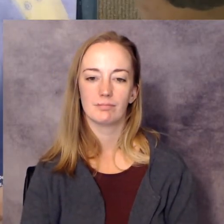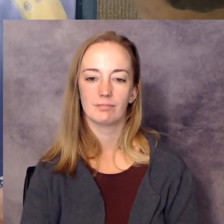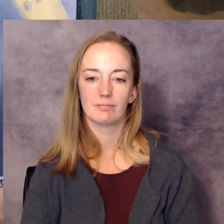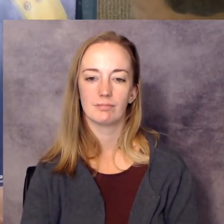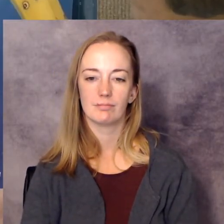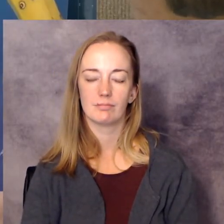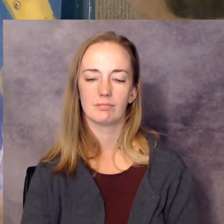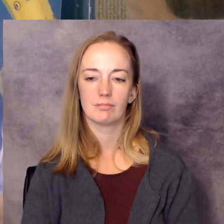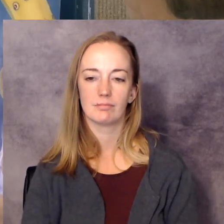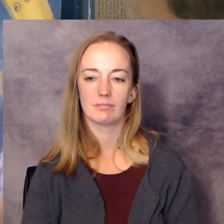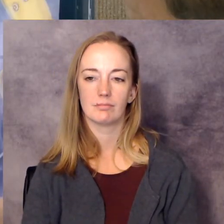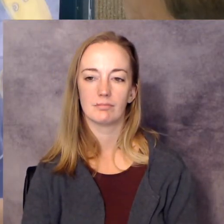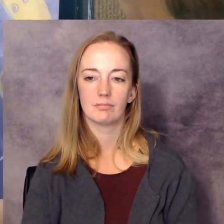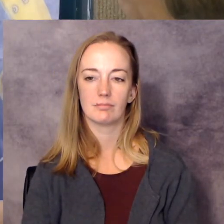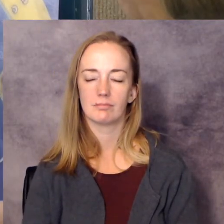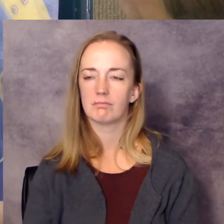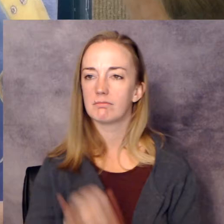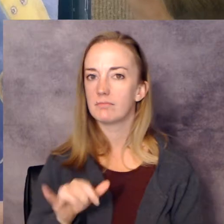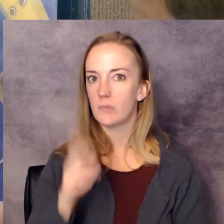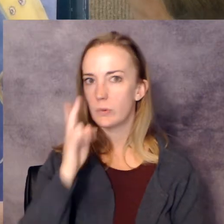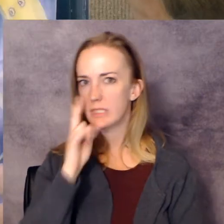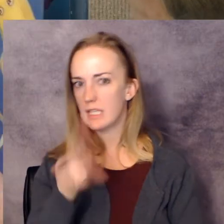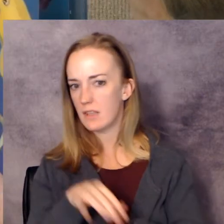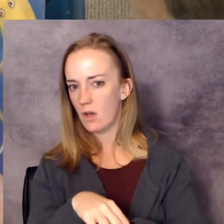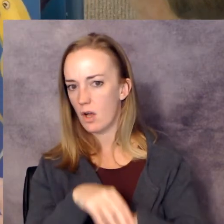All right, look at the octopus.